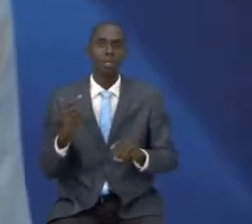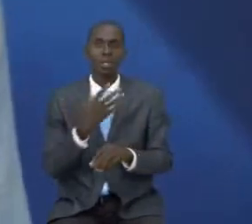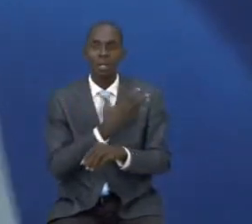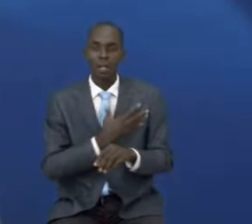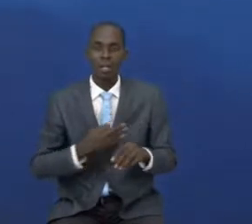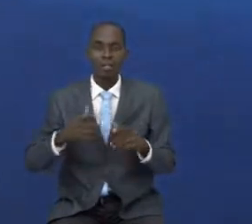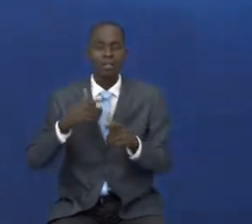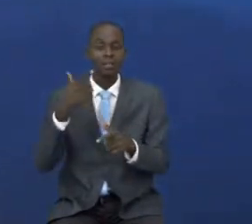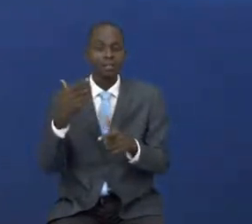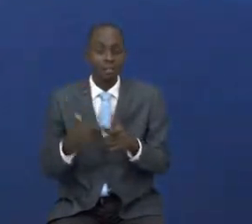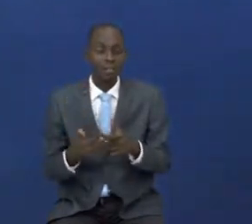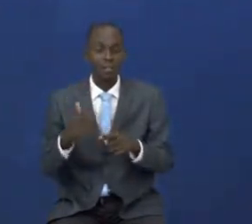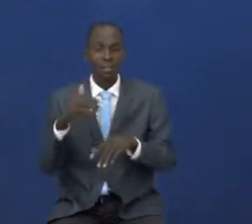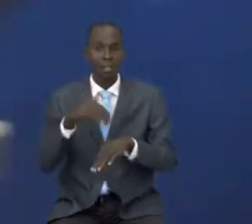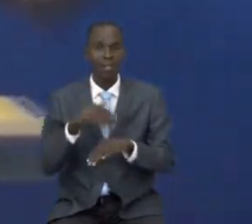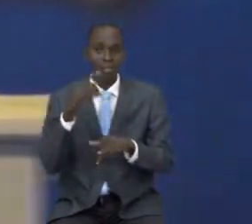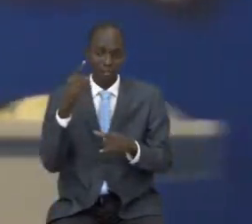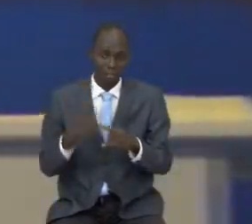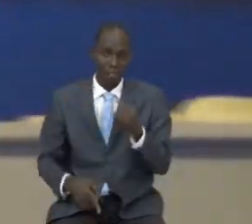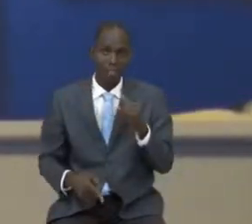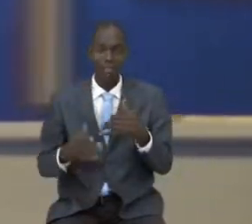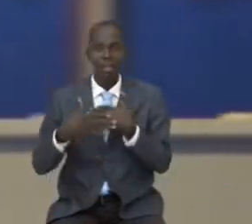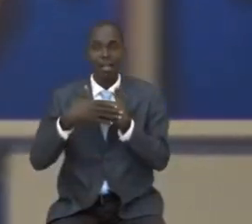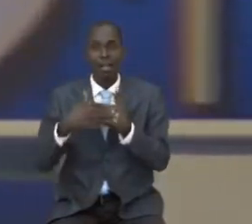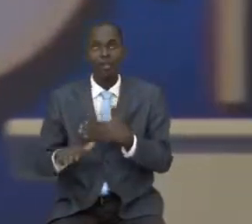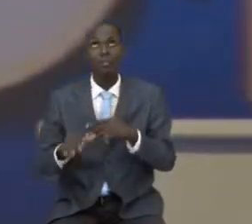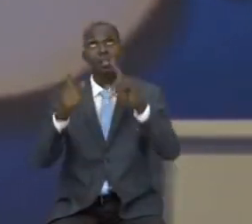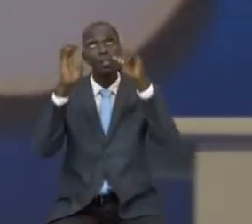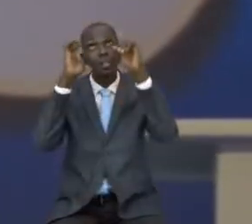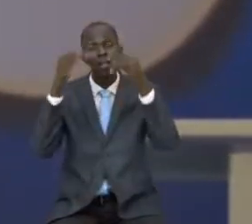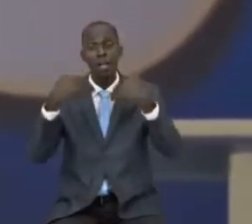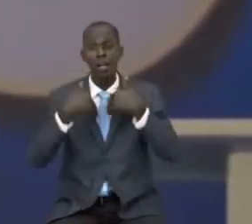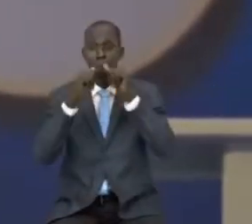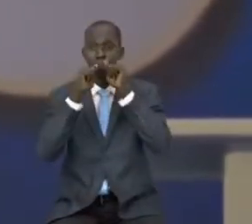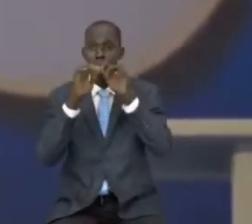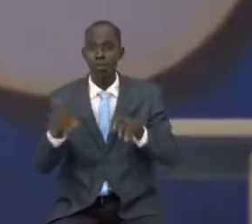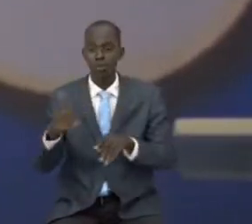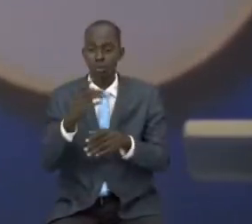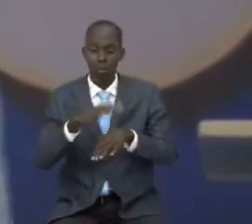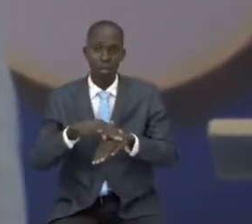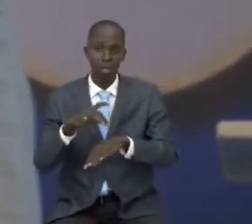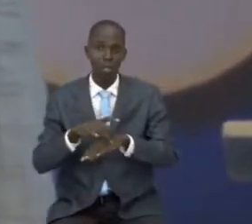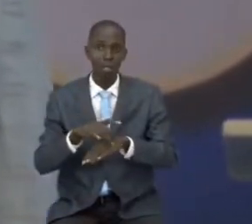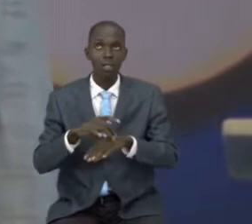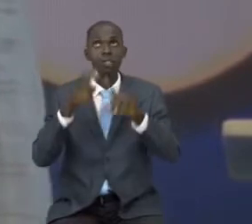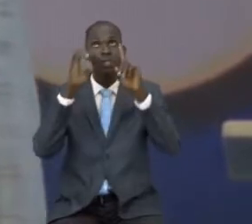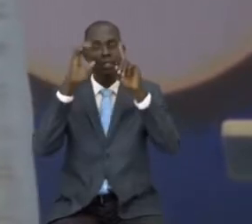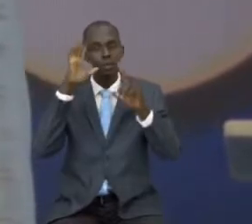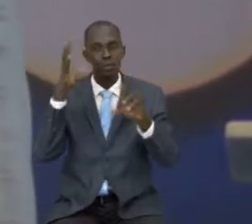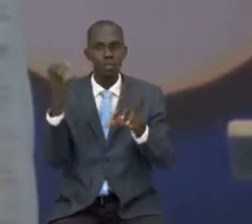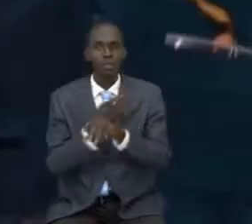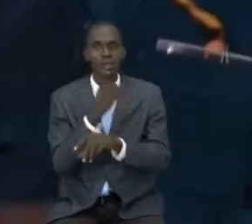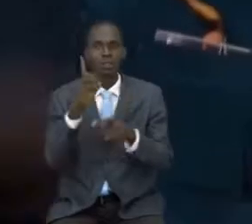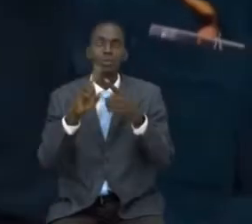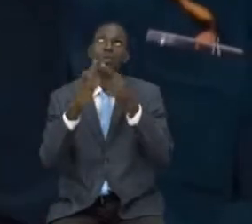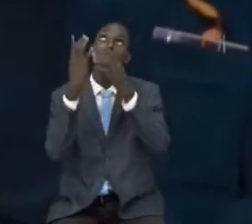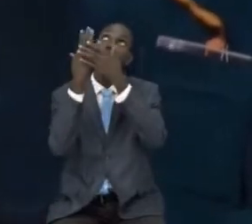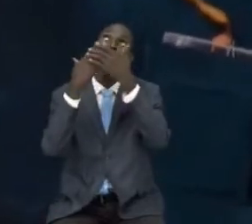then eventually, after he has blessed you on earth, he will take you to heaven.